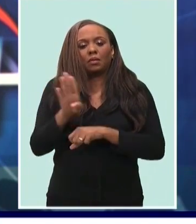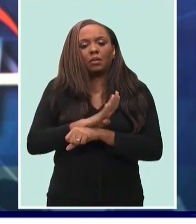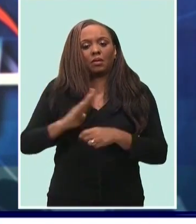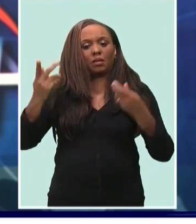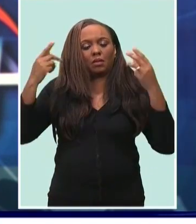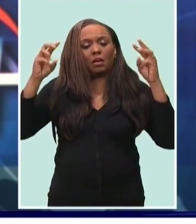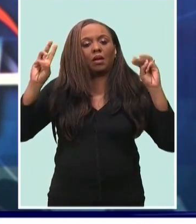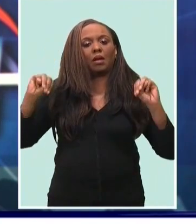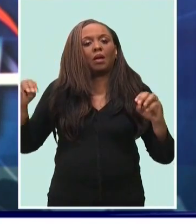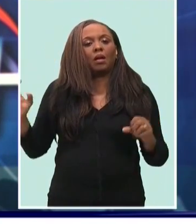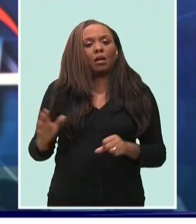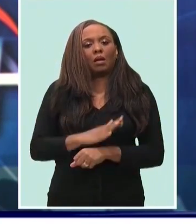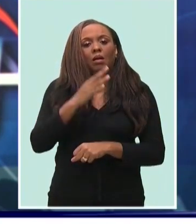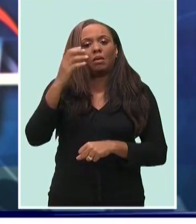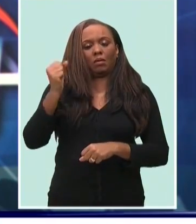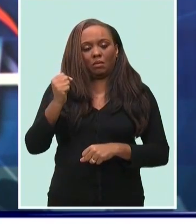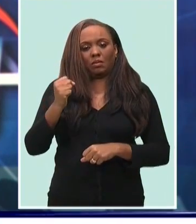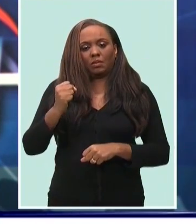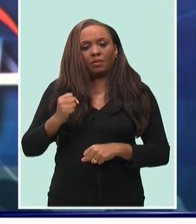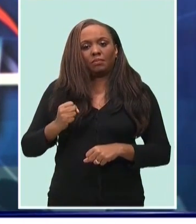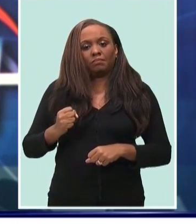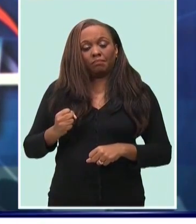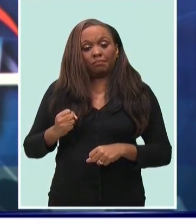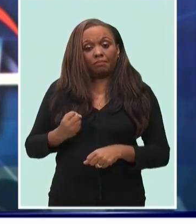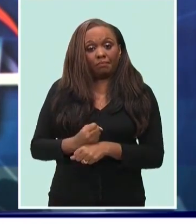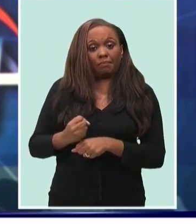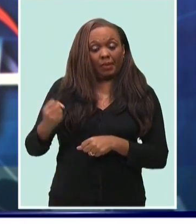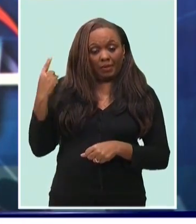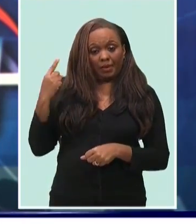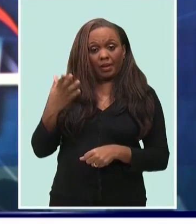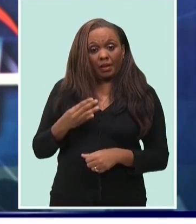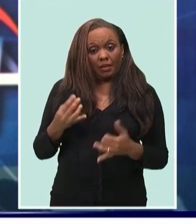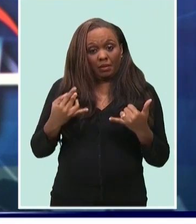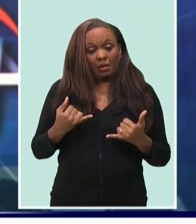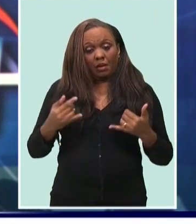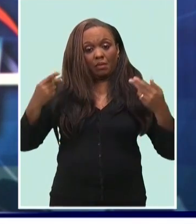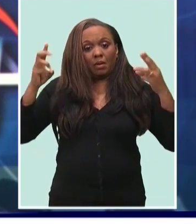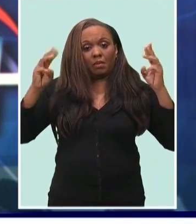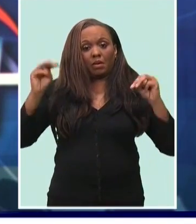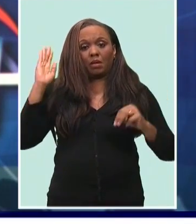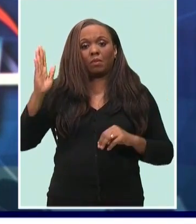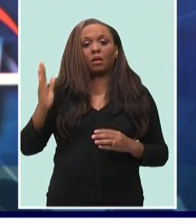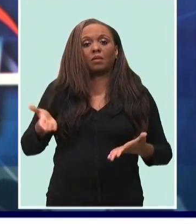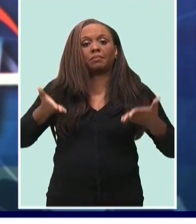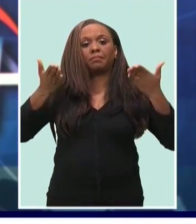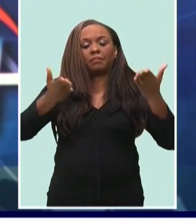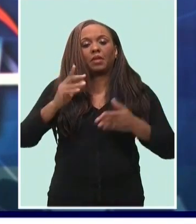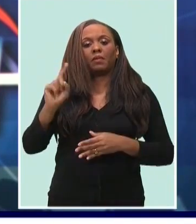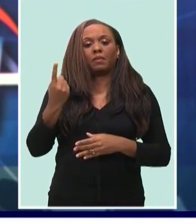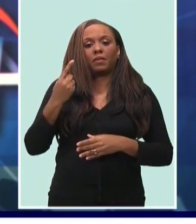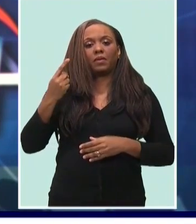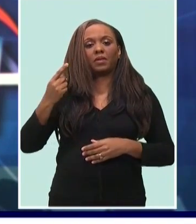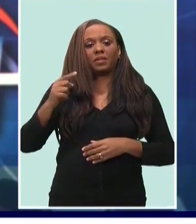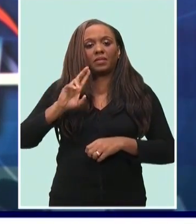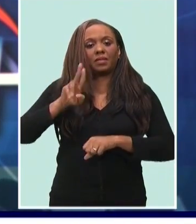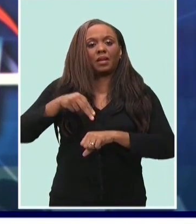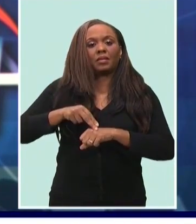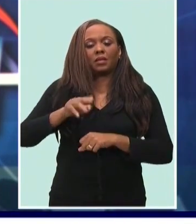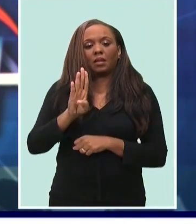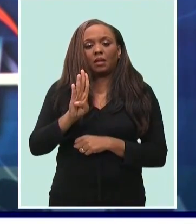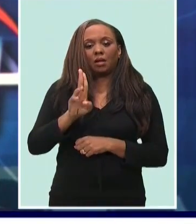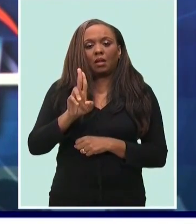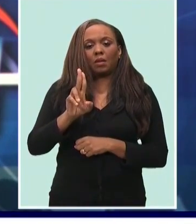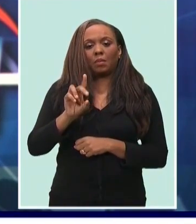clean sweep of the 30 seats in Parliament, Prime Minister Mia Amor-Motley will present her administration's first national budget next